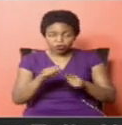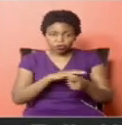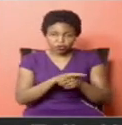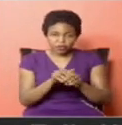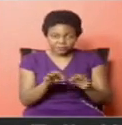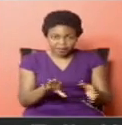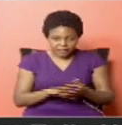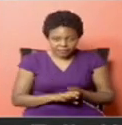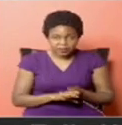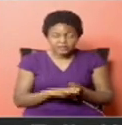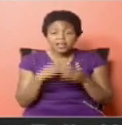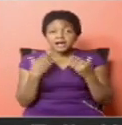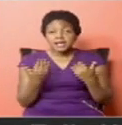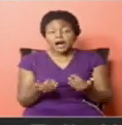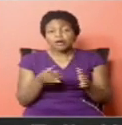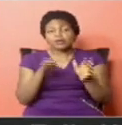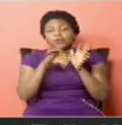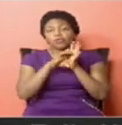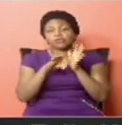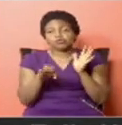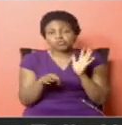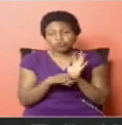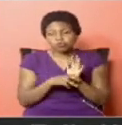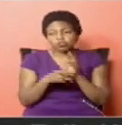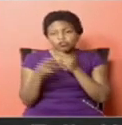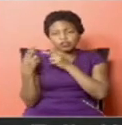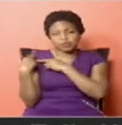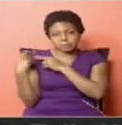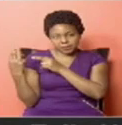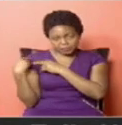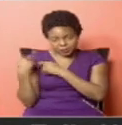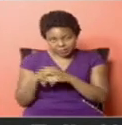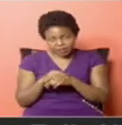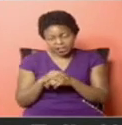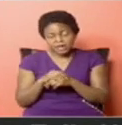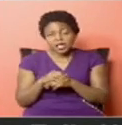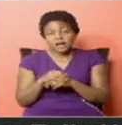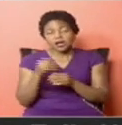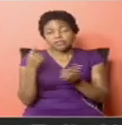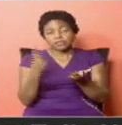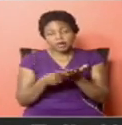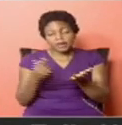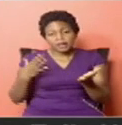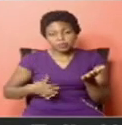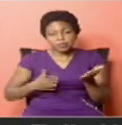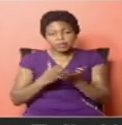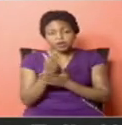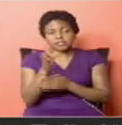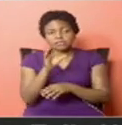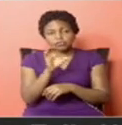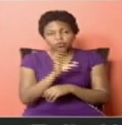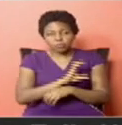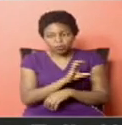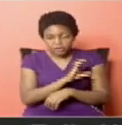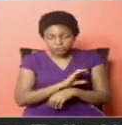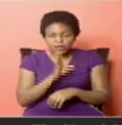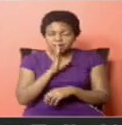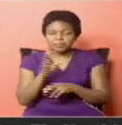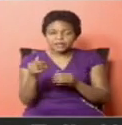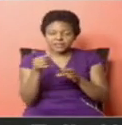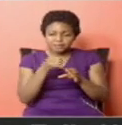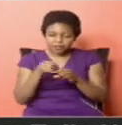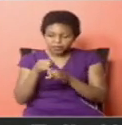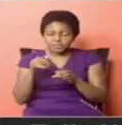its constitutional mandate, our commission, the Uganda Human Rights Commission, has been actively involved